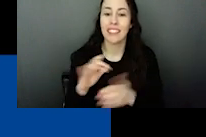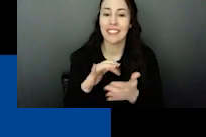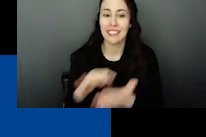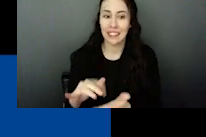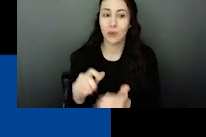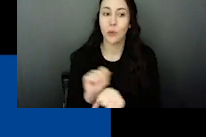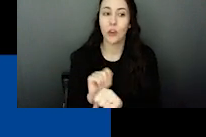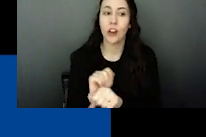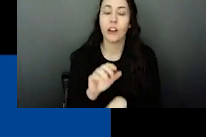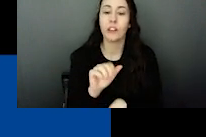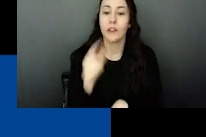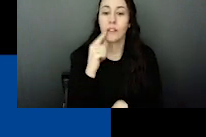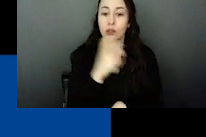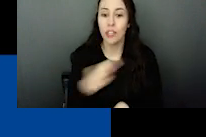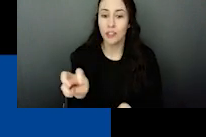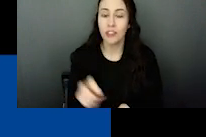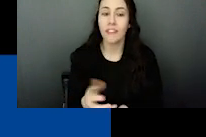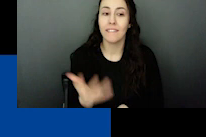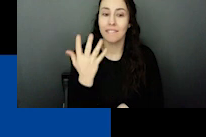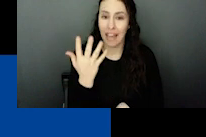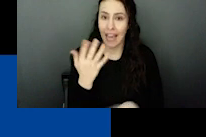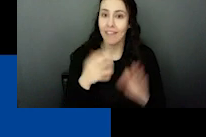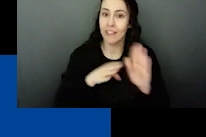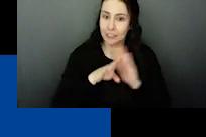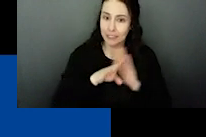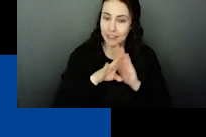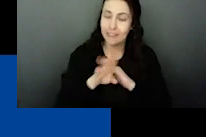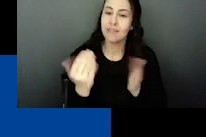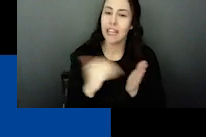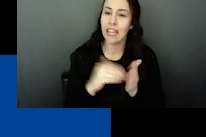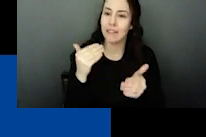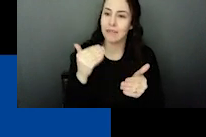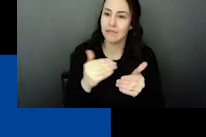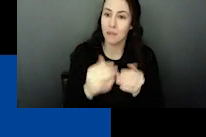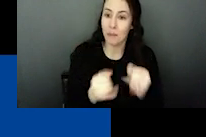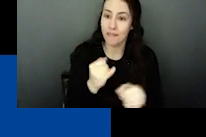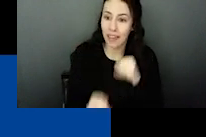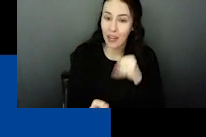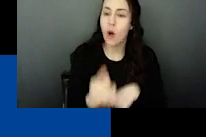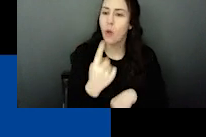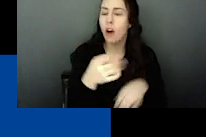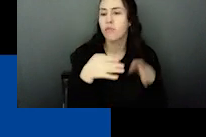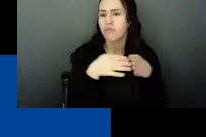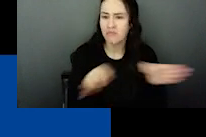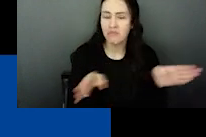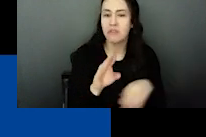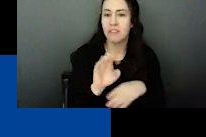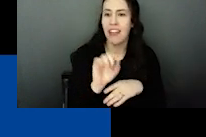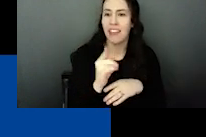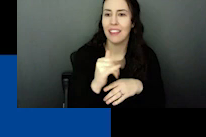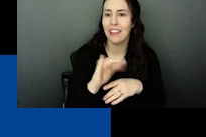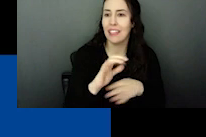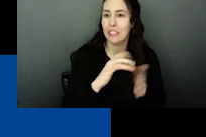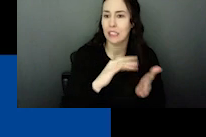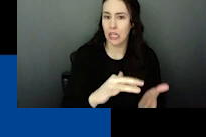under development, and they are, again, pretty close to being final. One is just a broad ethnic studies, and then there's four additional in the four